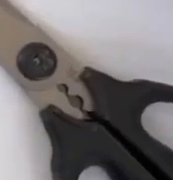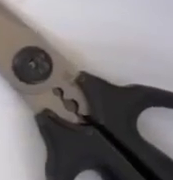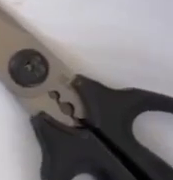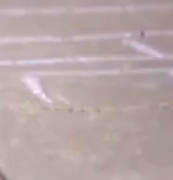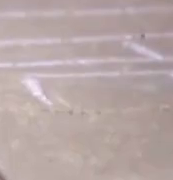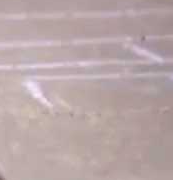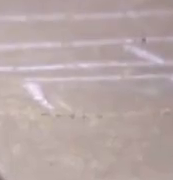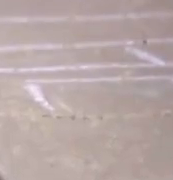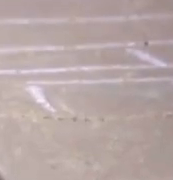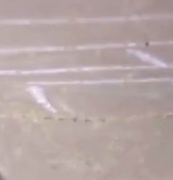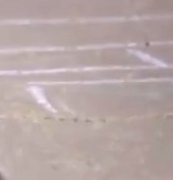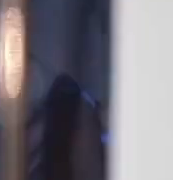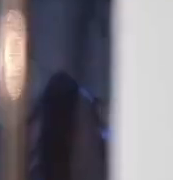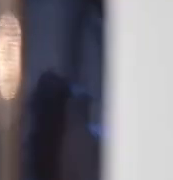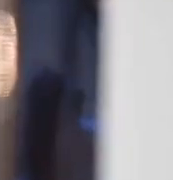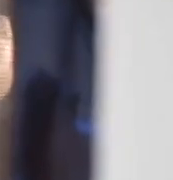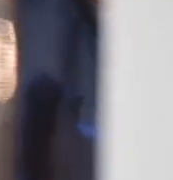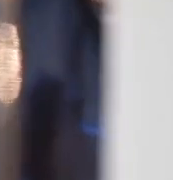from a distance.